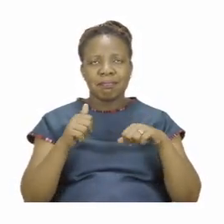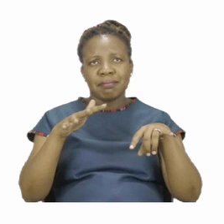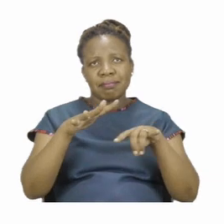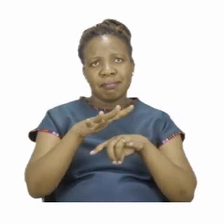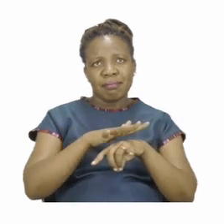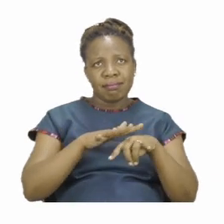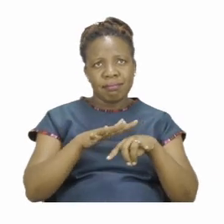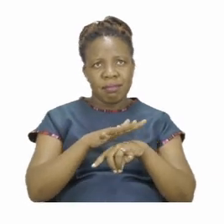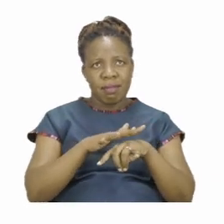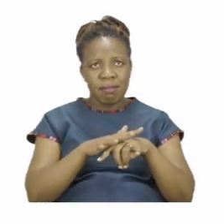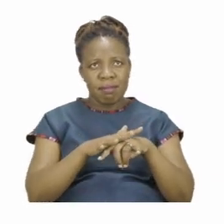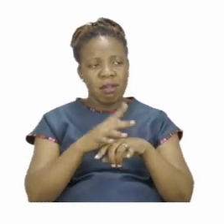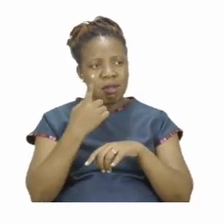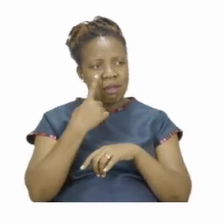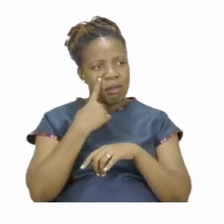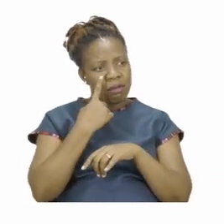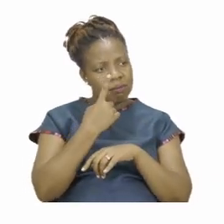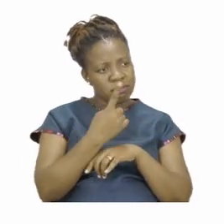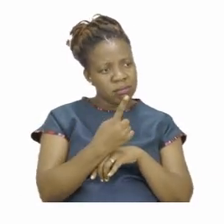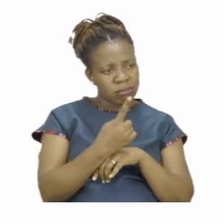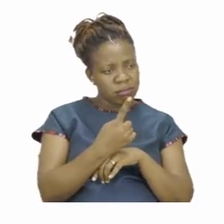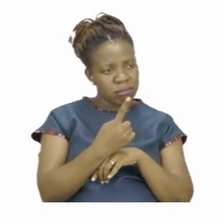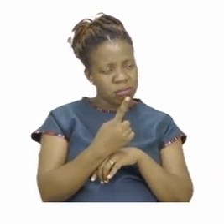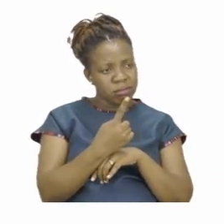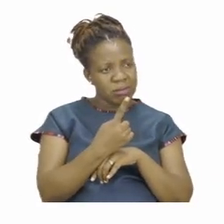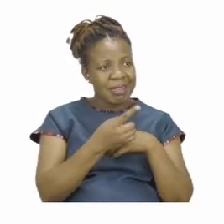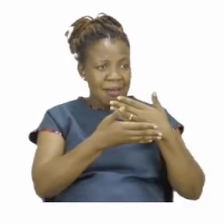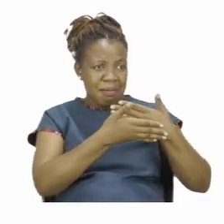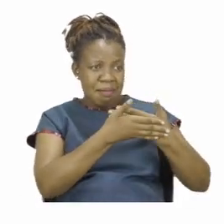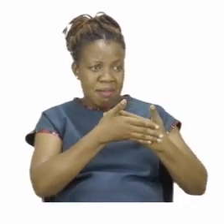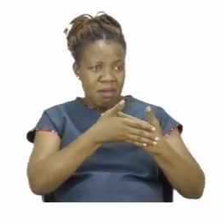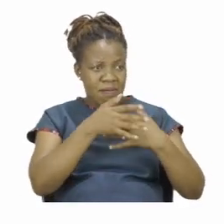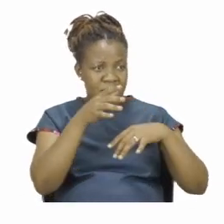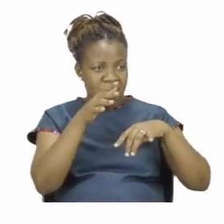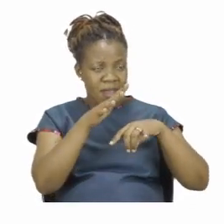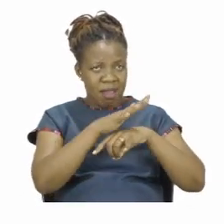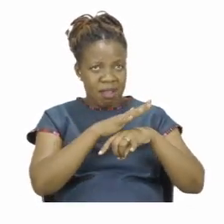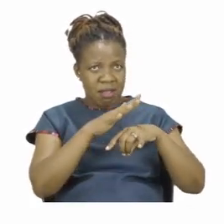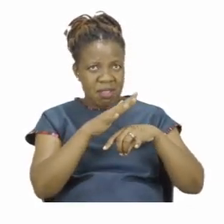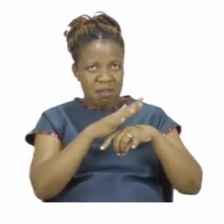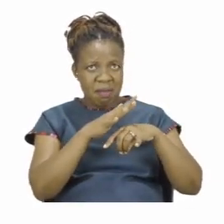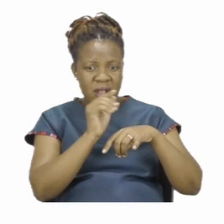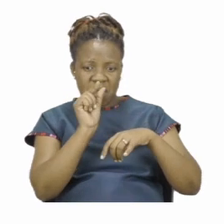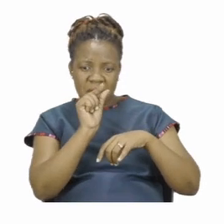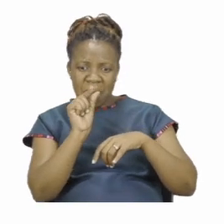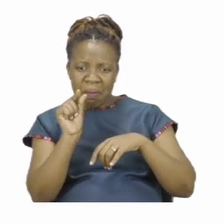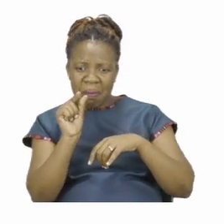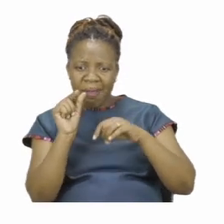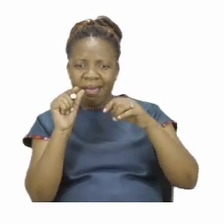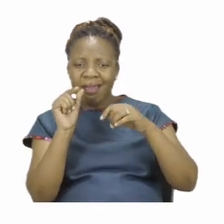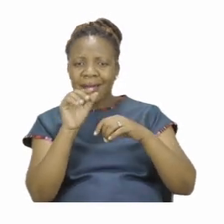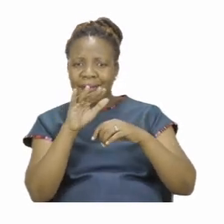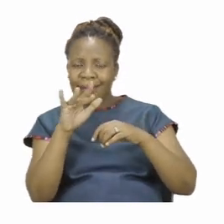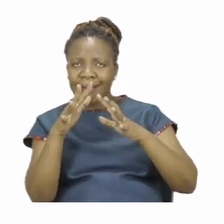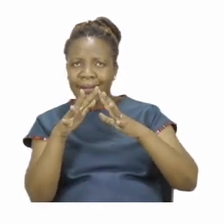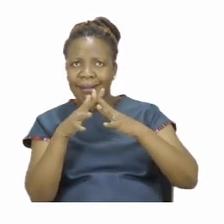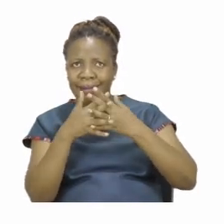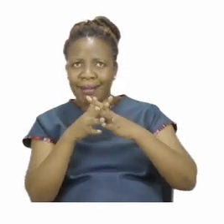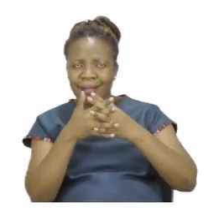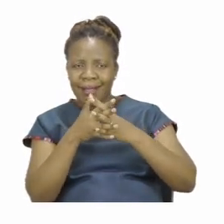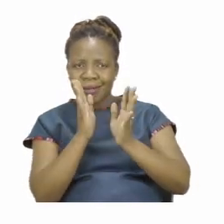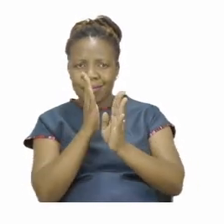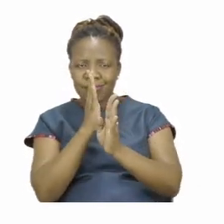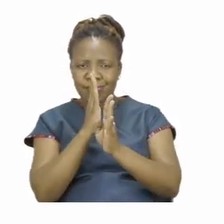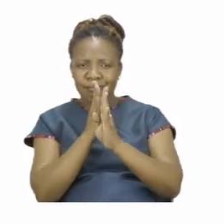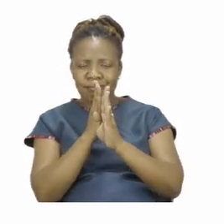letters to form the name of the baby animal and then match the sound it makes. Now, we all know that babies,